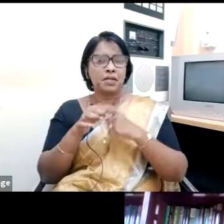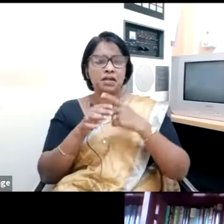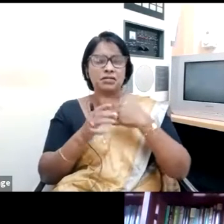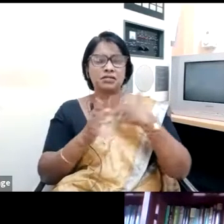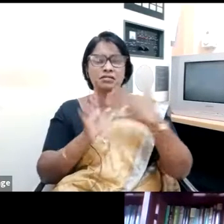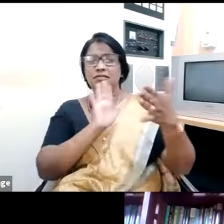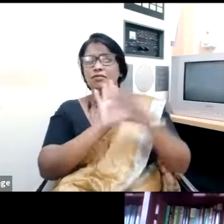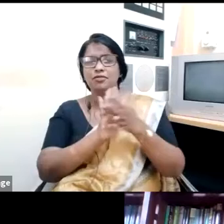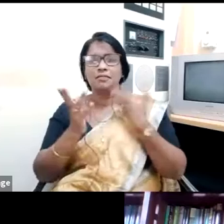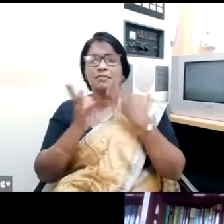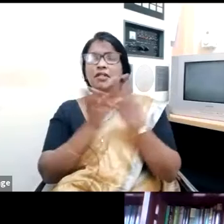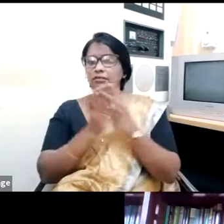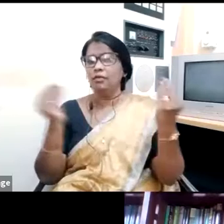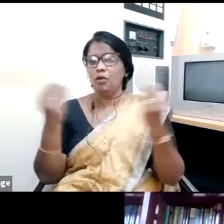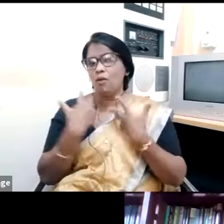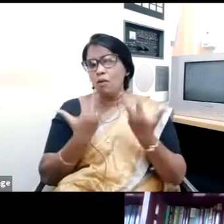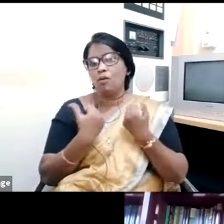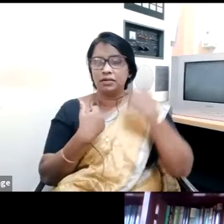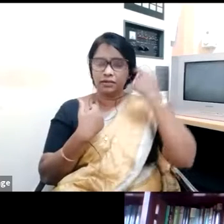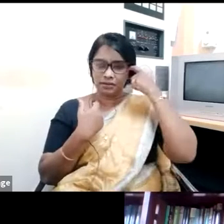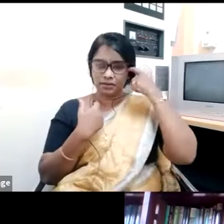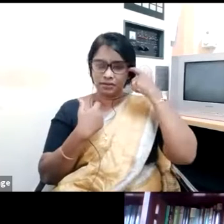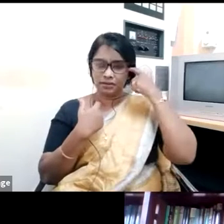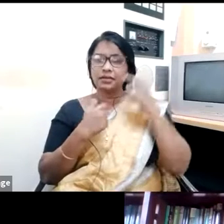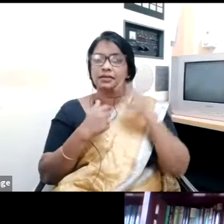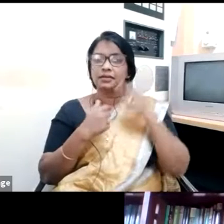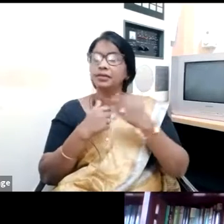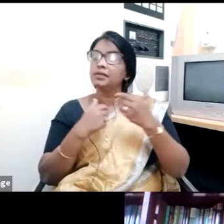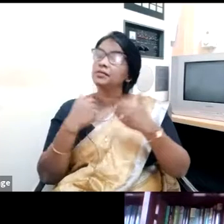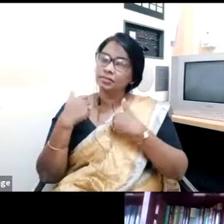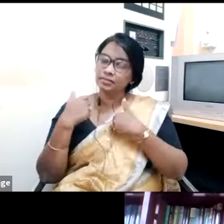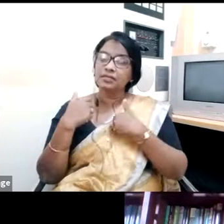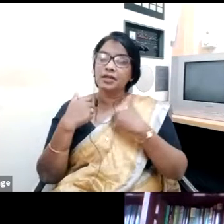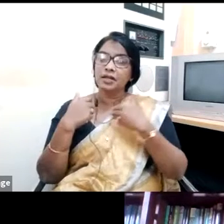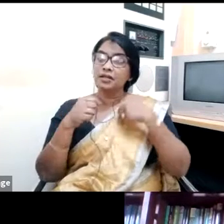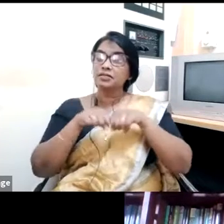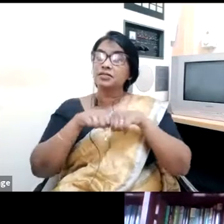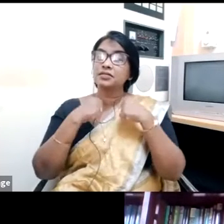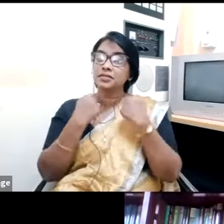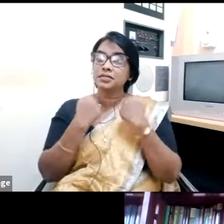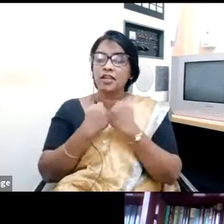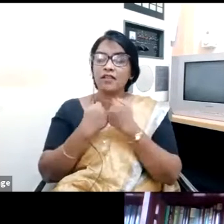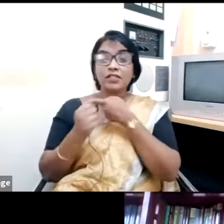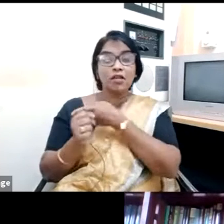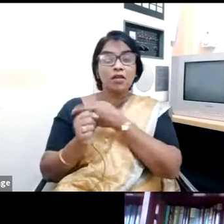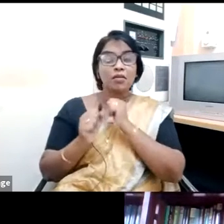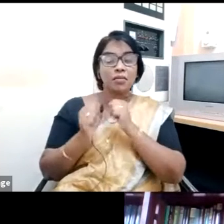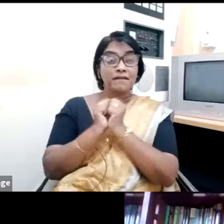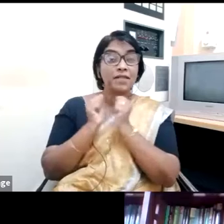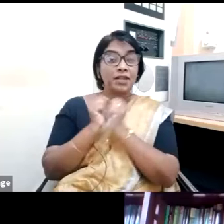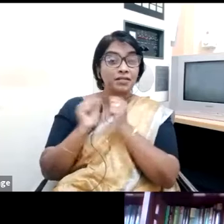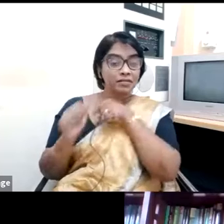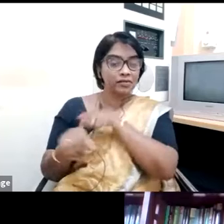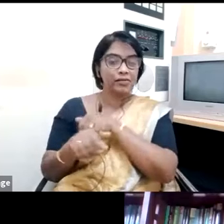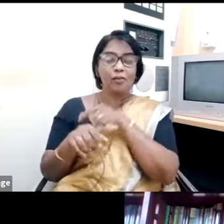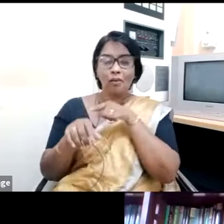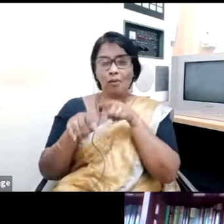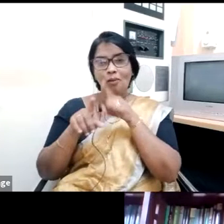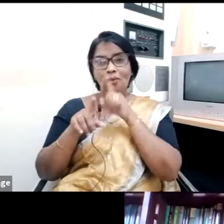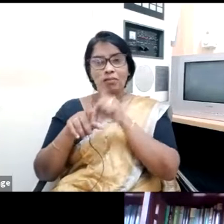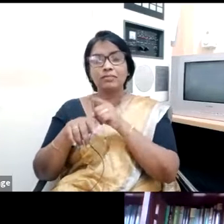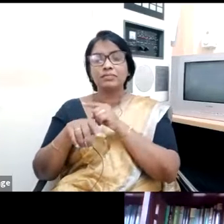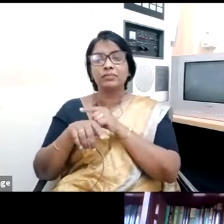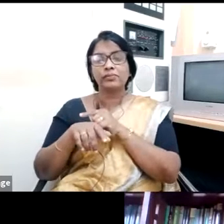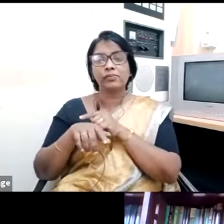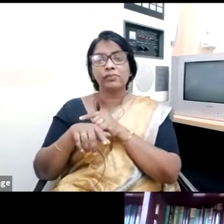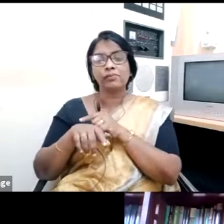Just to give a small description of my company, we are a small company compared to other companies, having a land extent